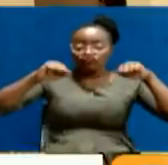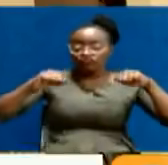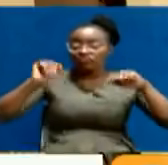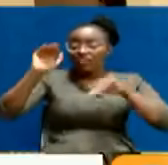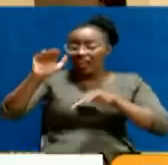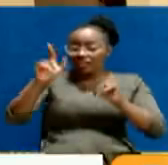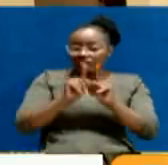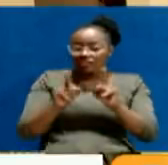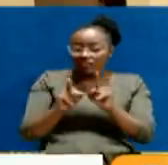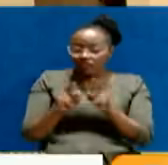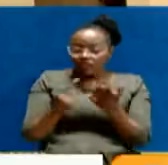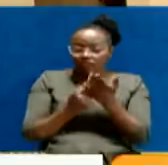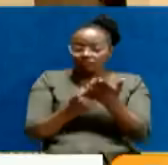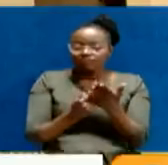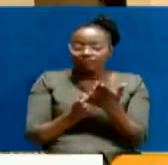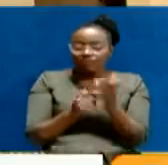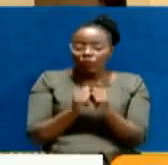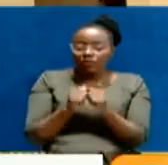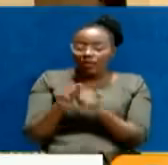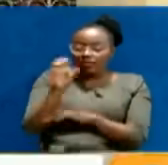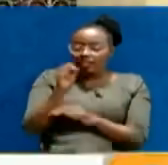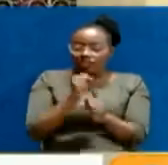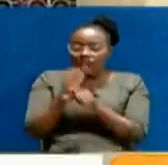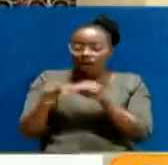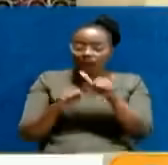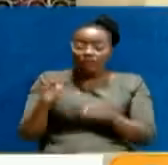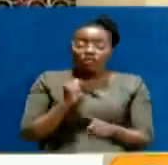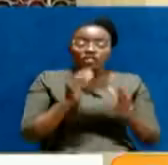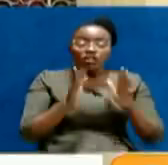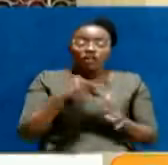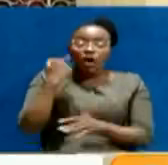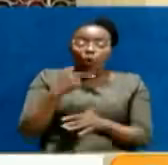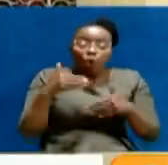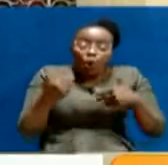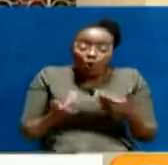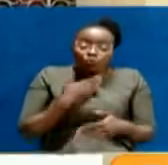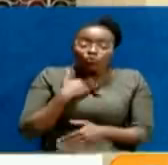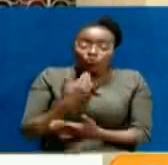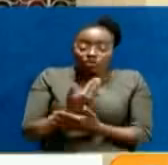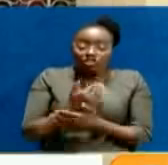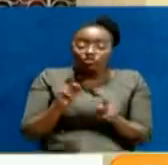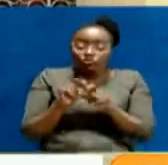sought an in-camera discussion with stakeholders about senators who sought or who are seeking to